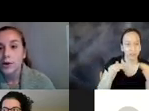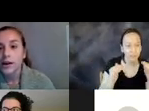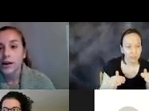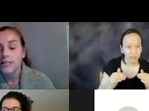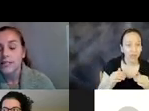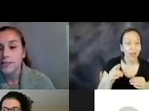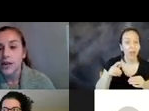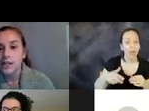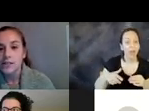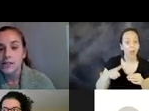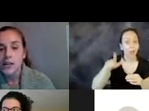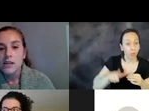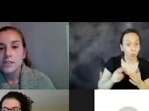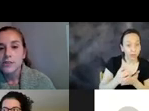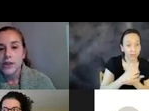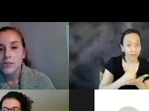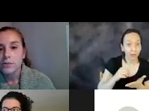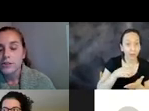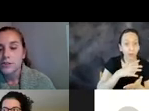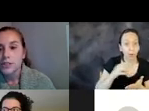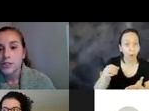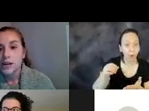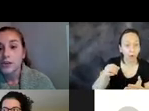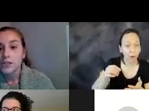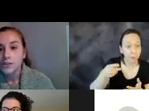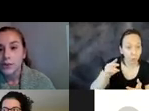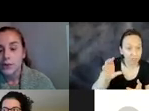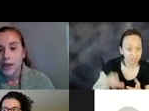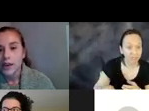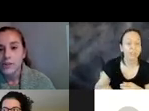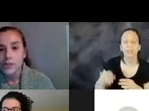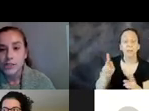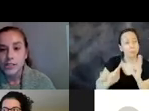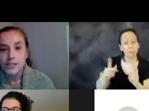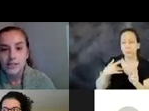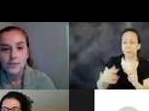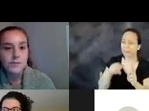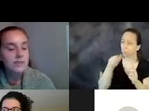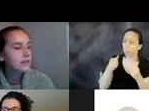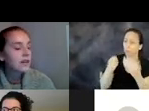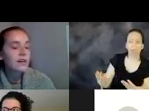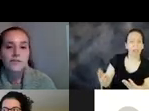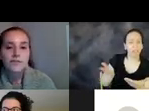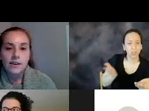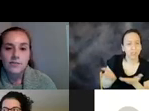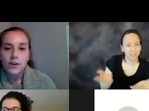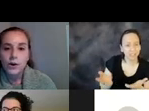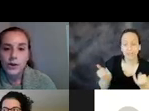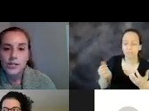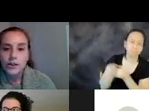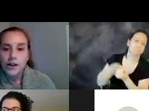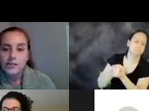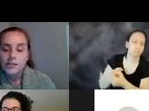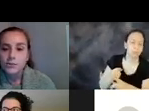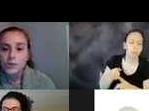income or Black or Latinx riders. These are riders who have been traditionally underserved by the banking and transportation systems. 5,